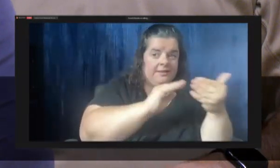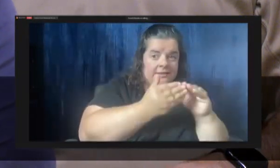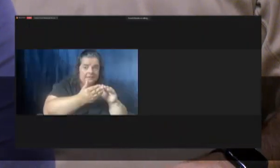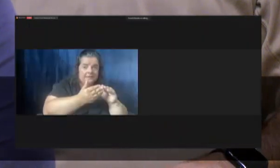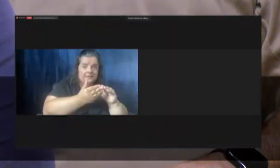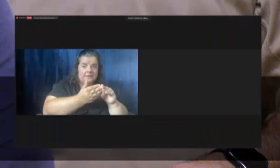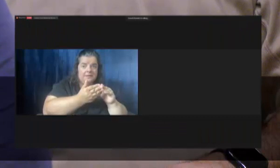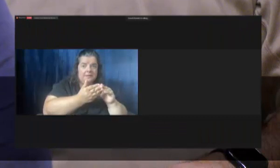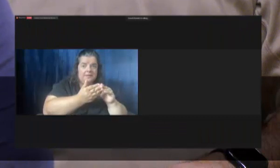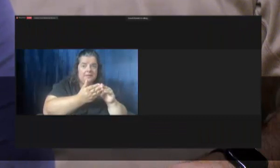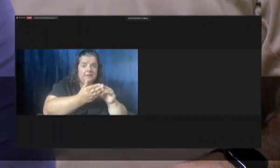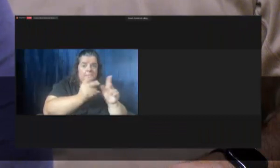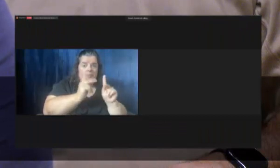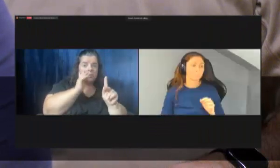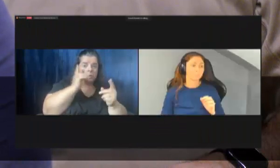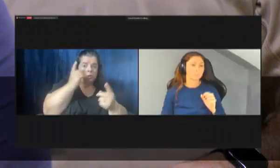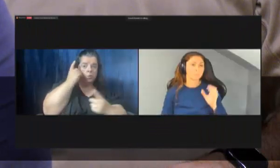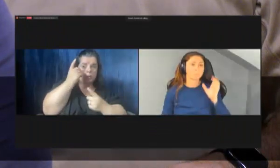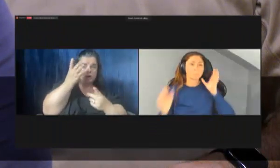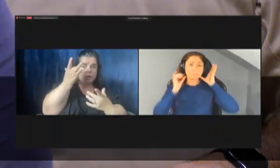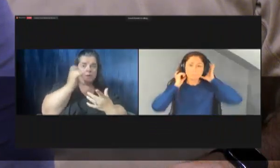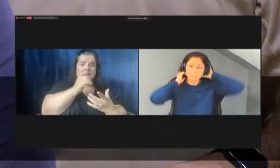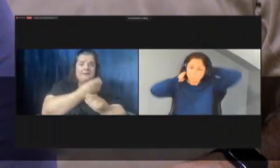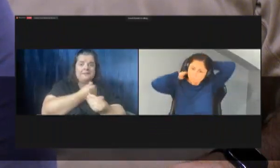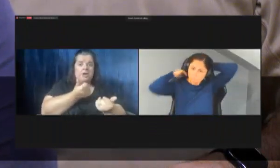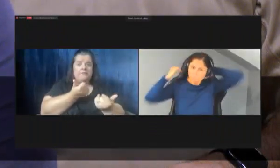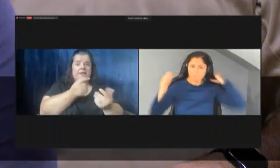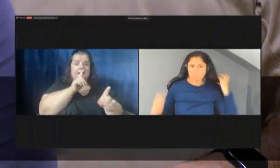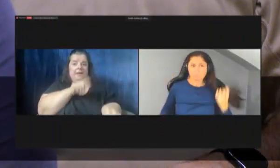and people would wonder why we weren't solving our housing crisis instead.